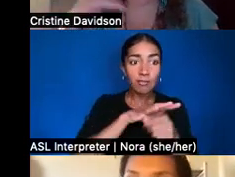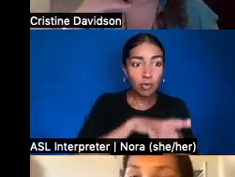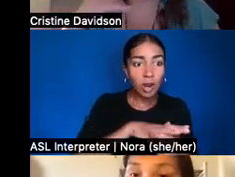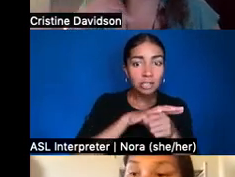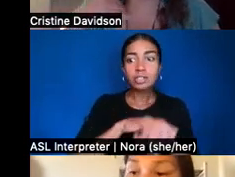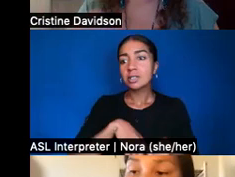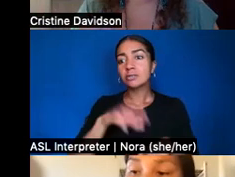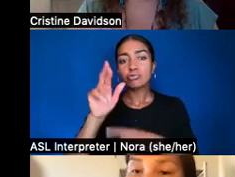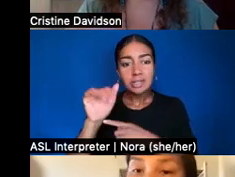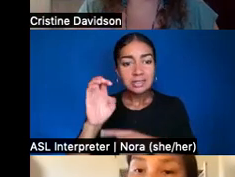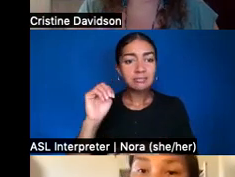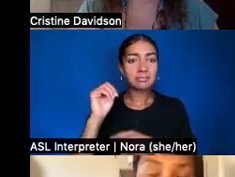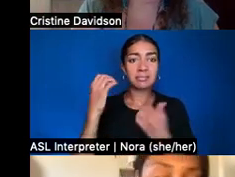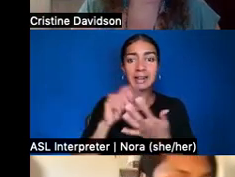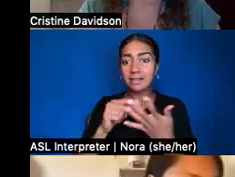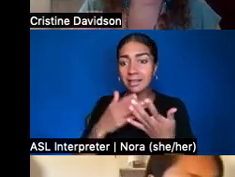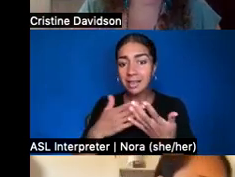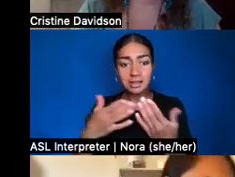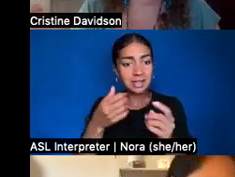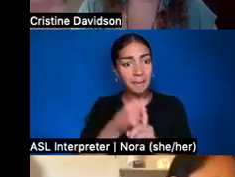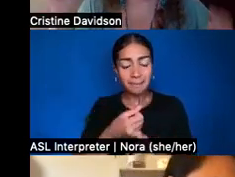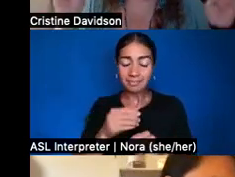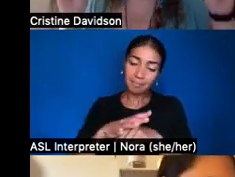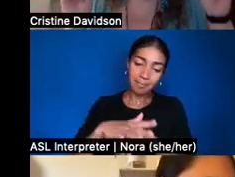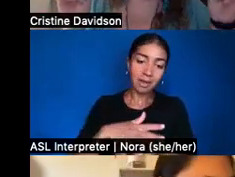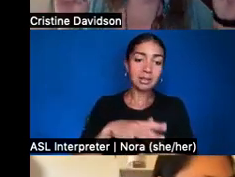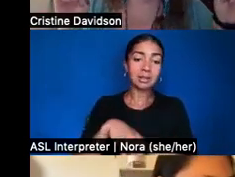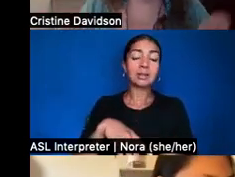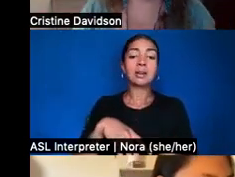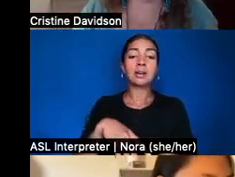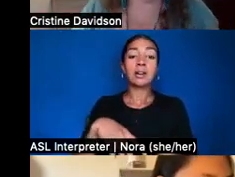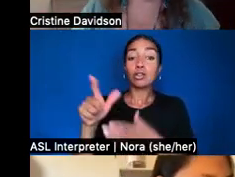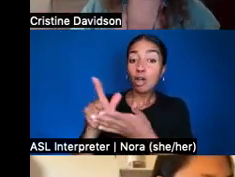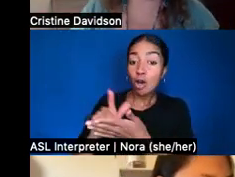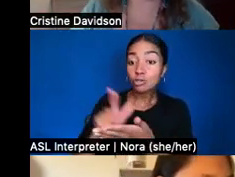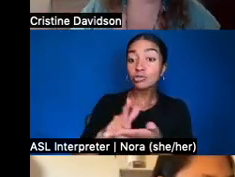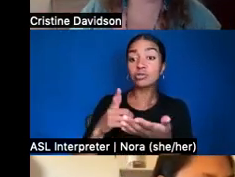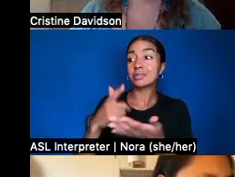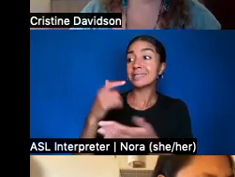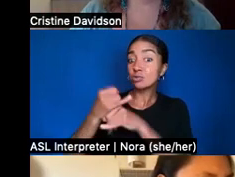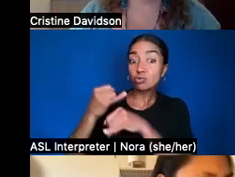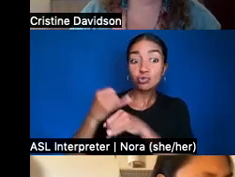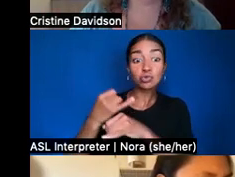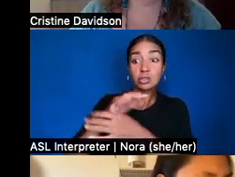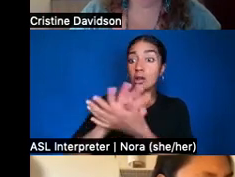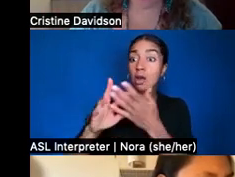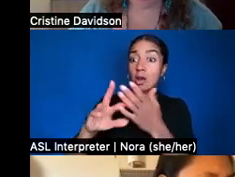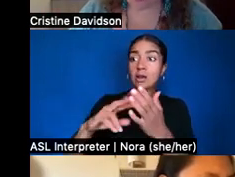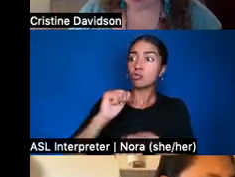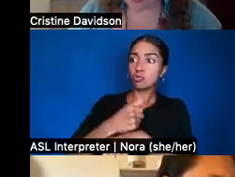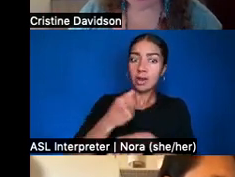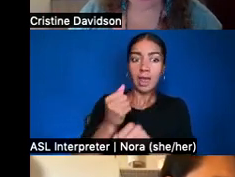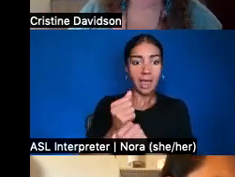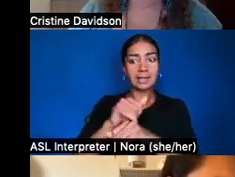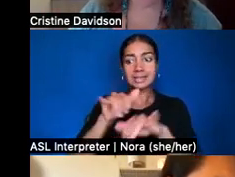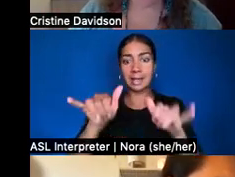impacting. There's laws and institutions that make picking ourselves up by our bootstraps, it makes it difficult for us, right?